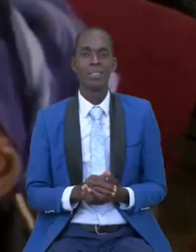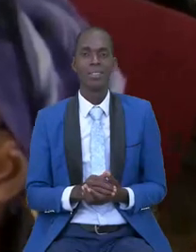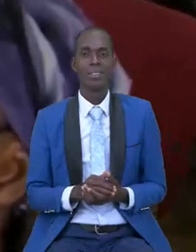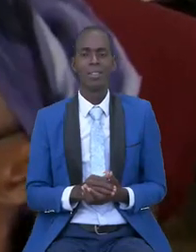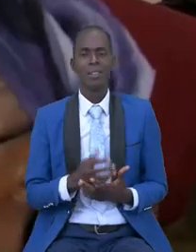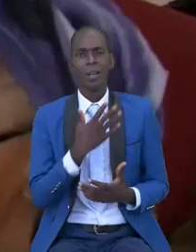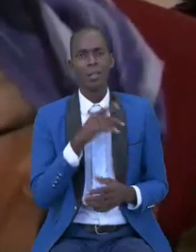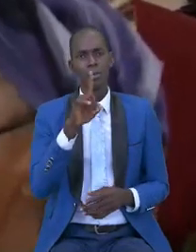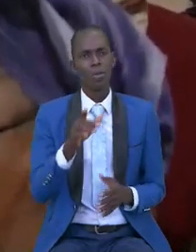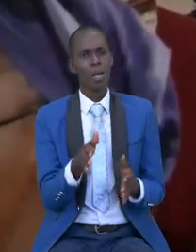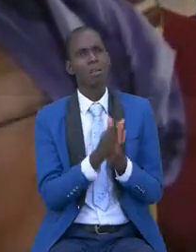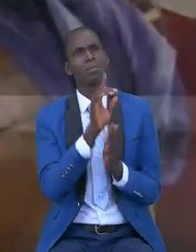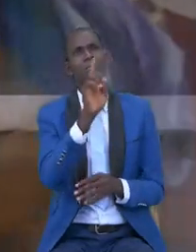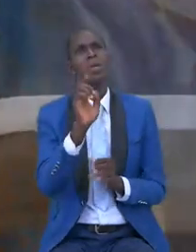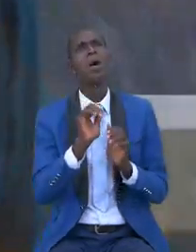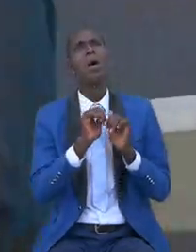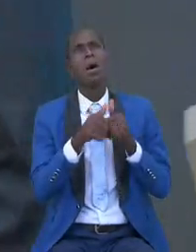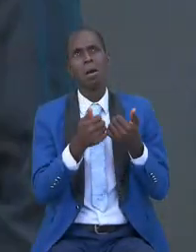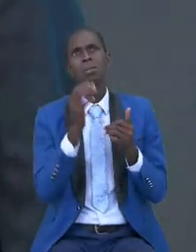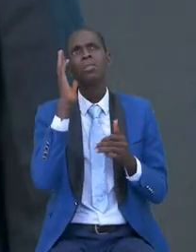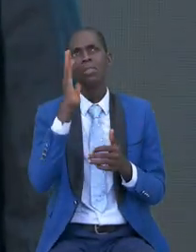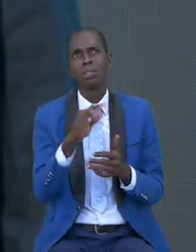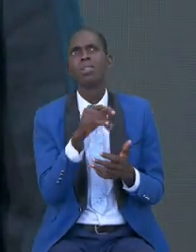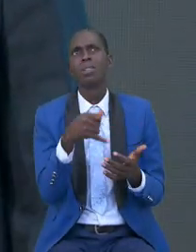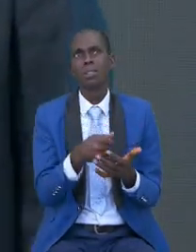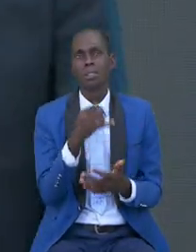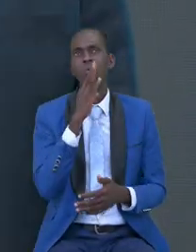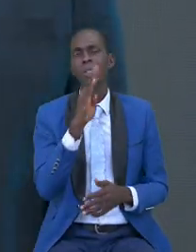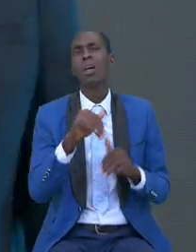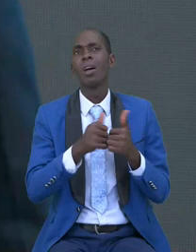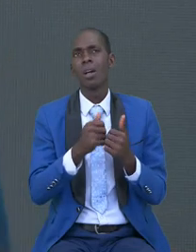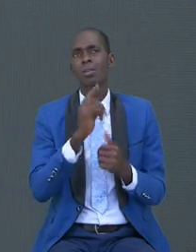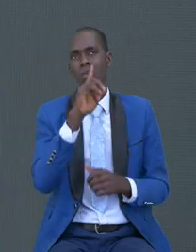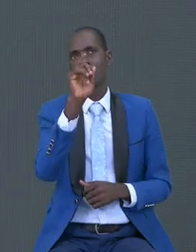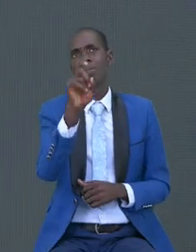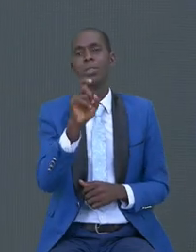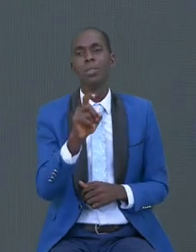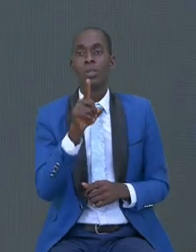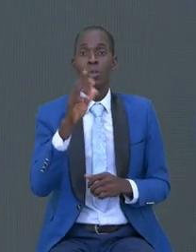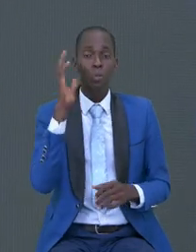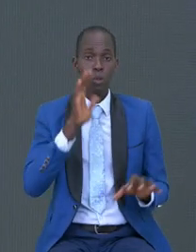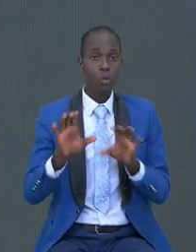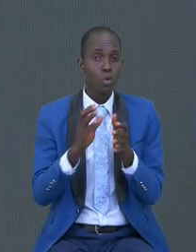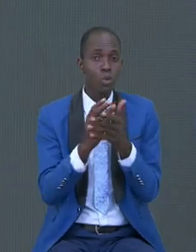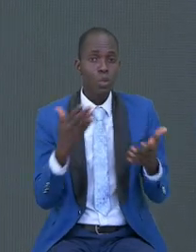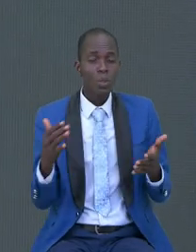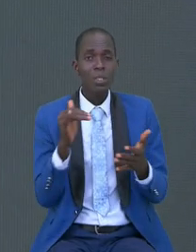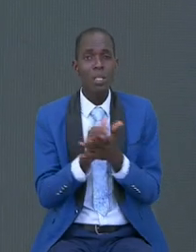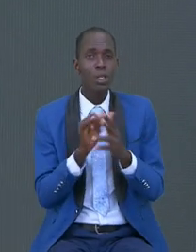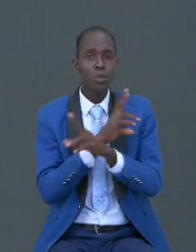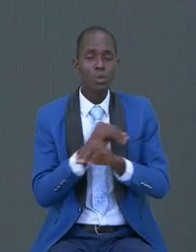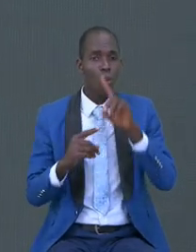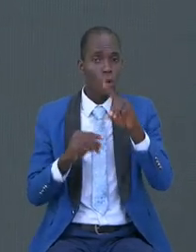And you say, how shall this be? You will do something that nobody in